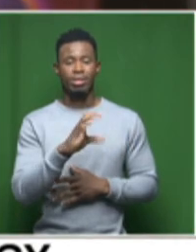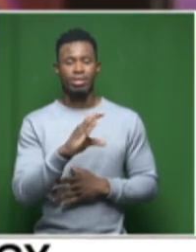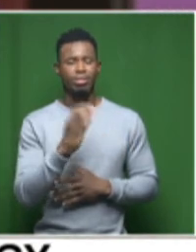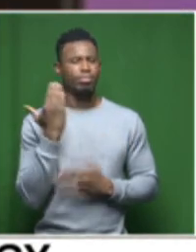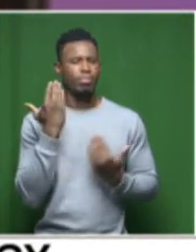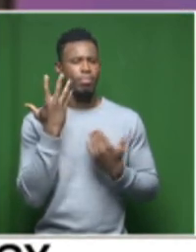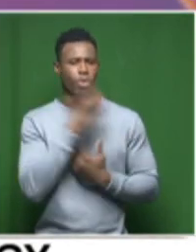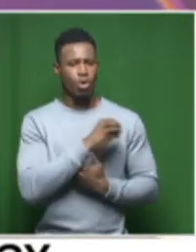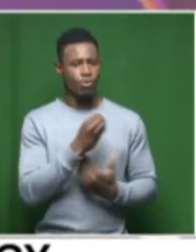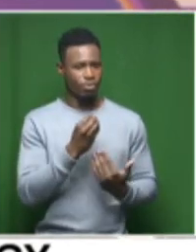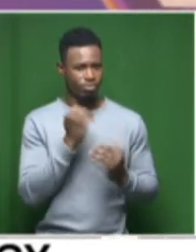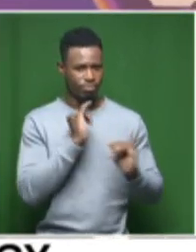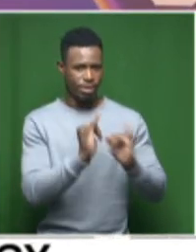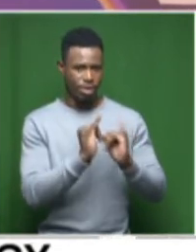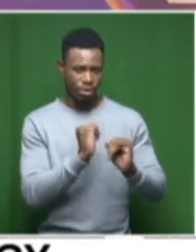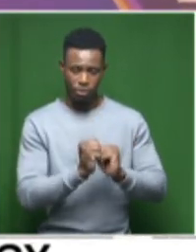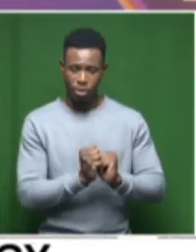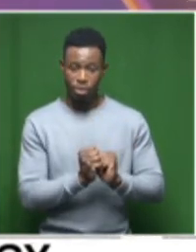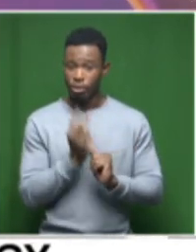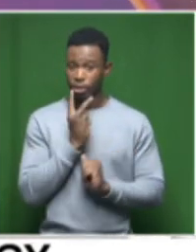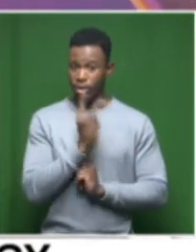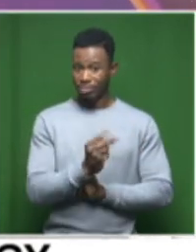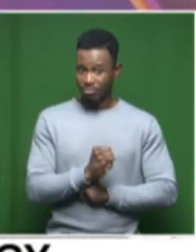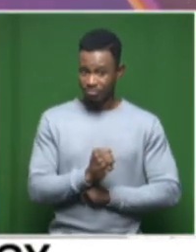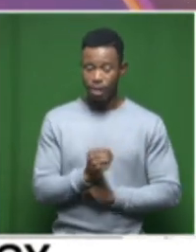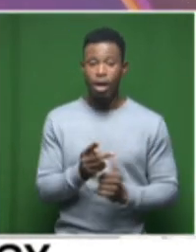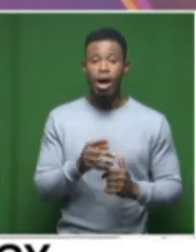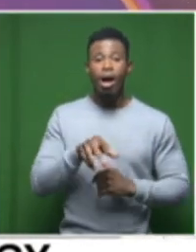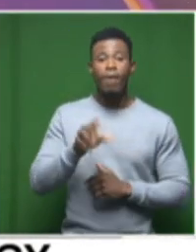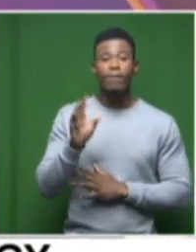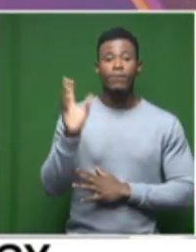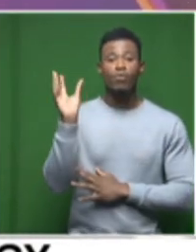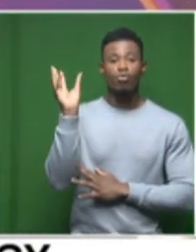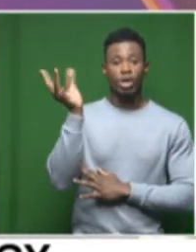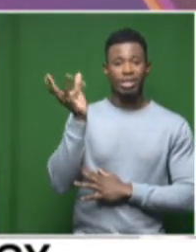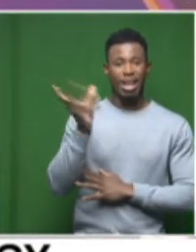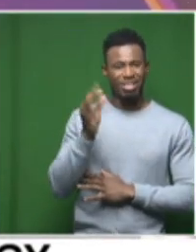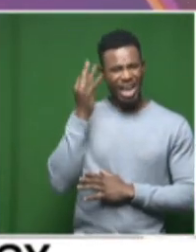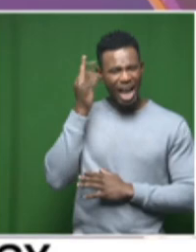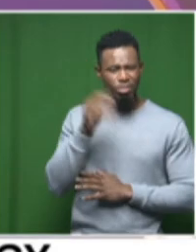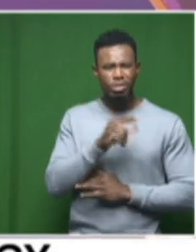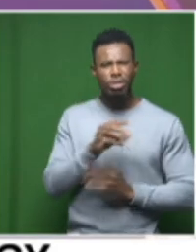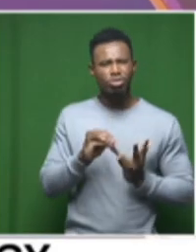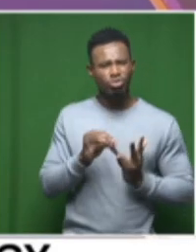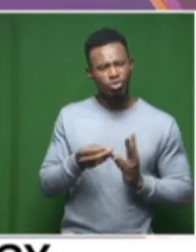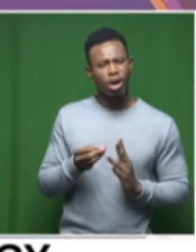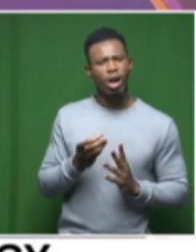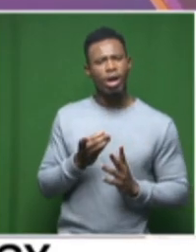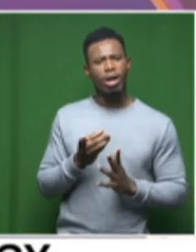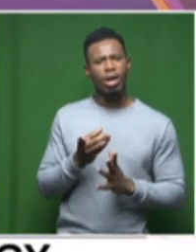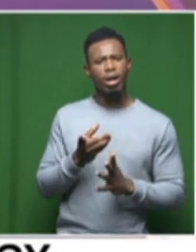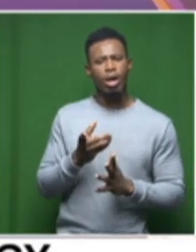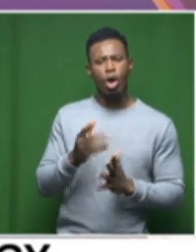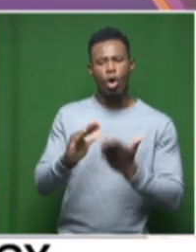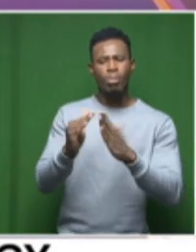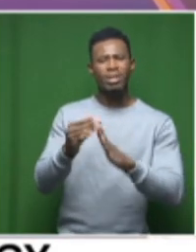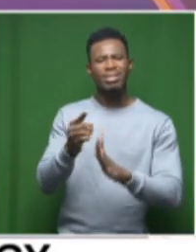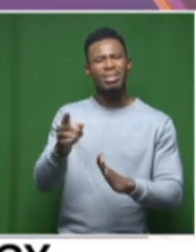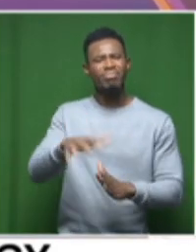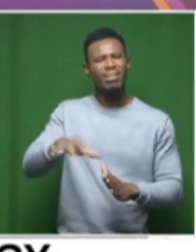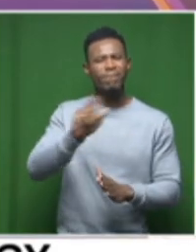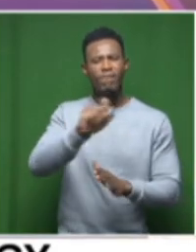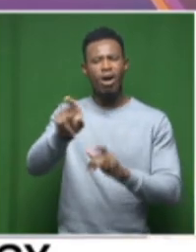have it in studio, the Free State Government is really trying to get the rural community to take up innovation